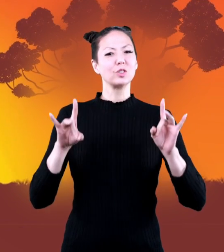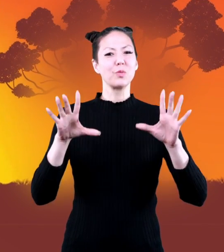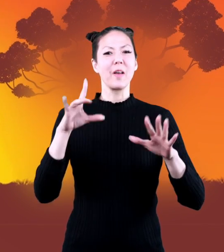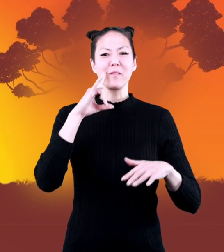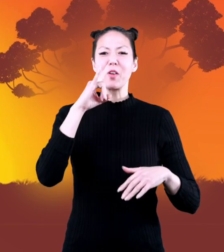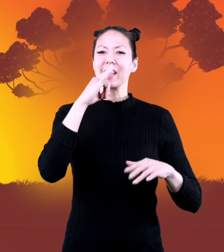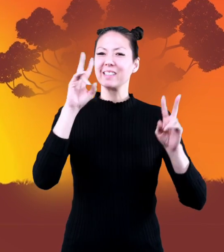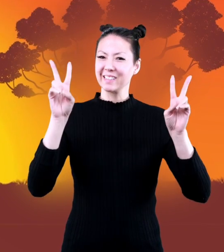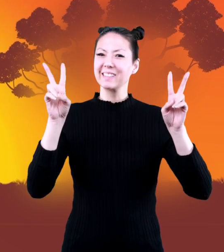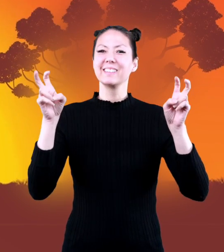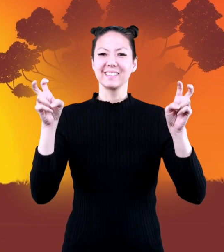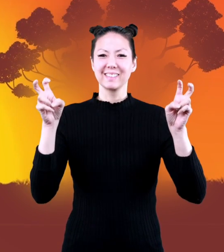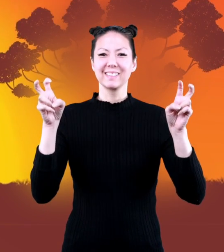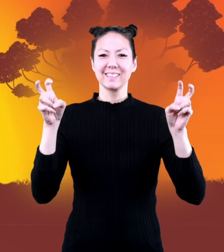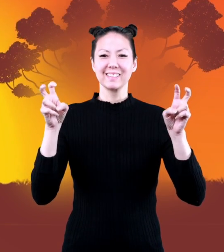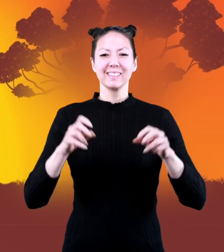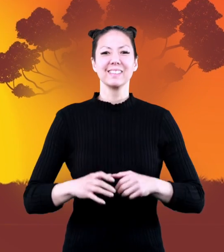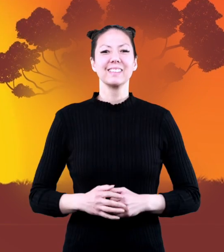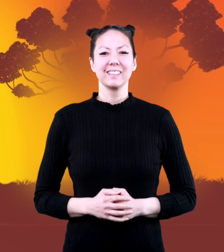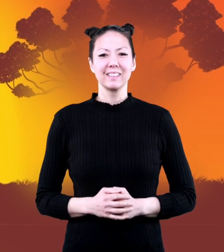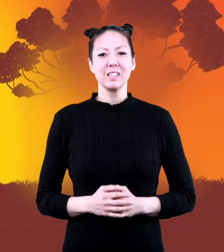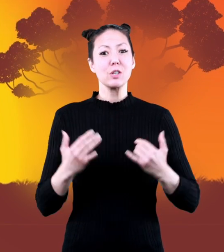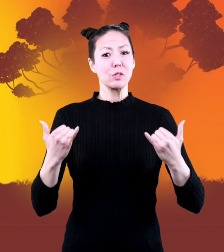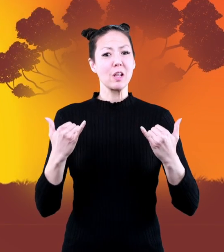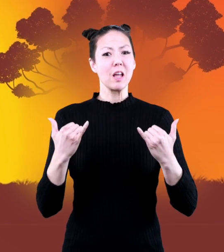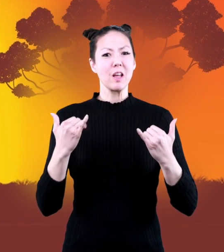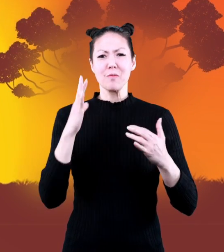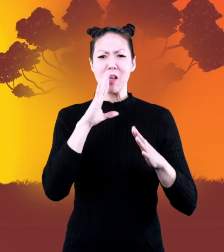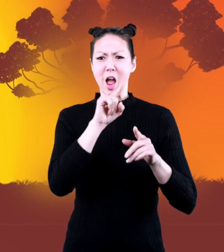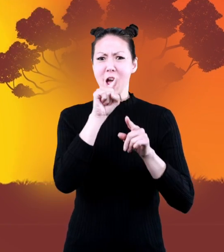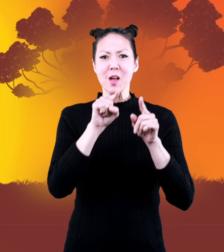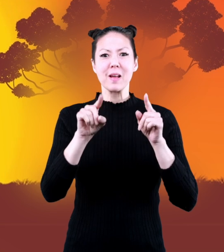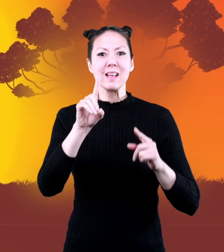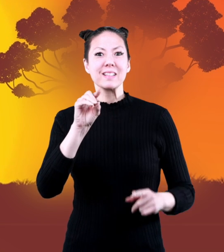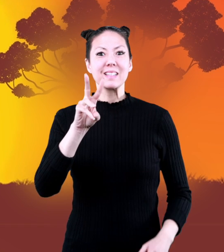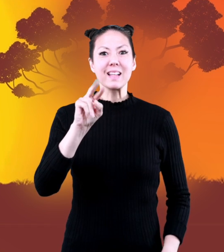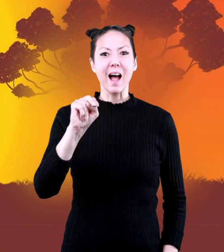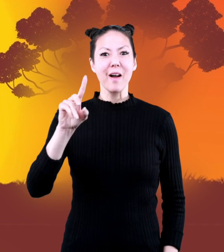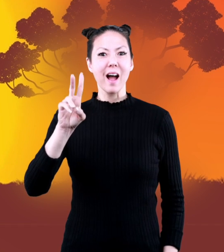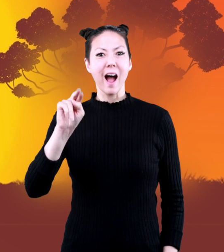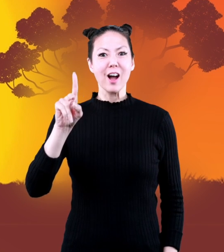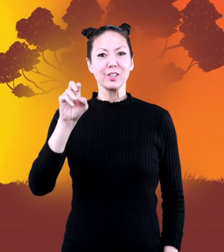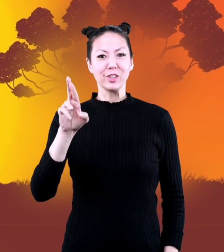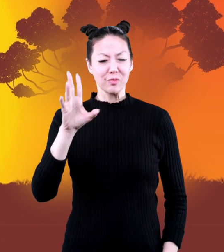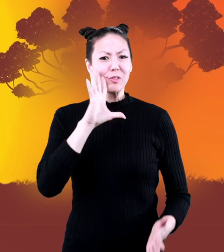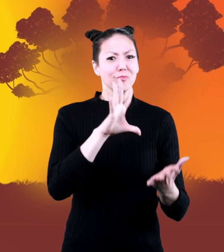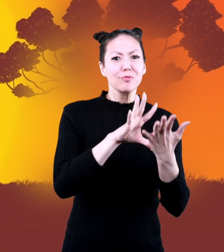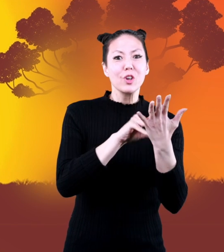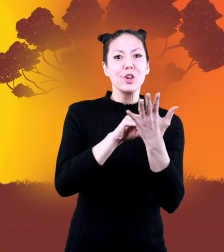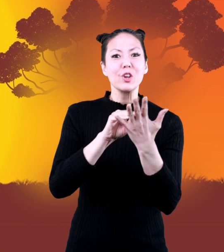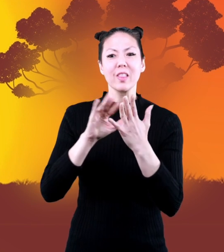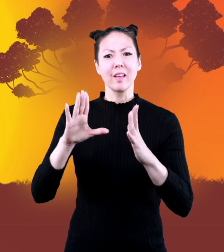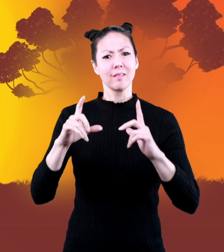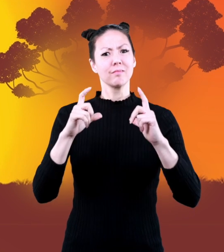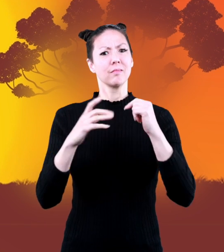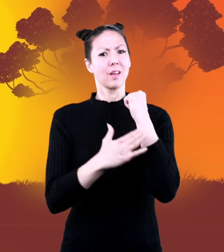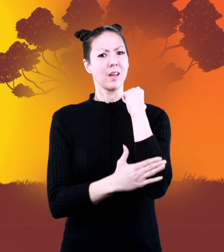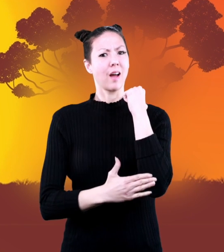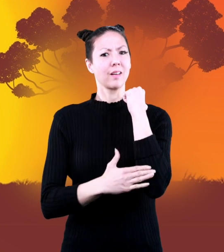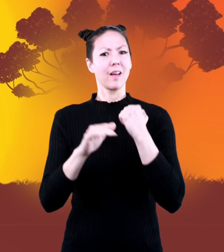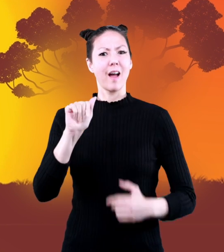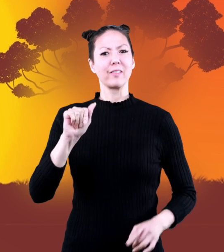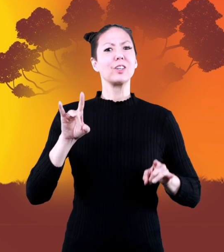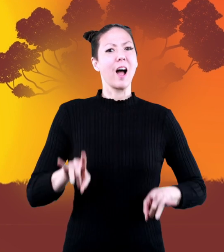all about Australia for kids. Today, we are heading down under to learn all about